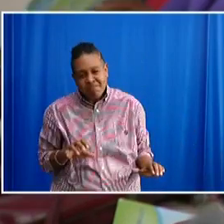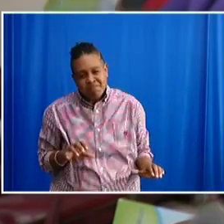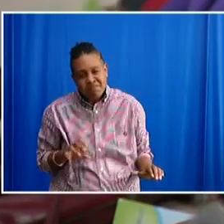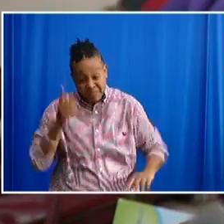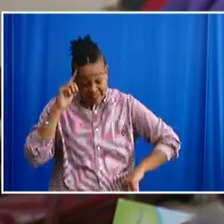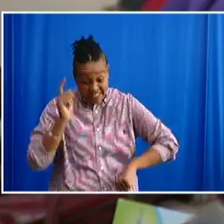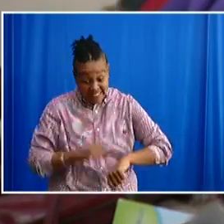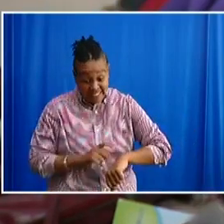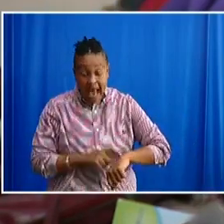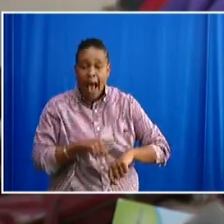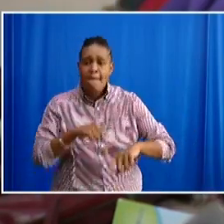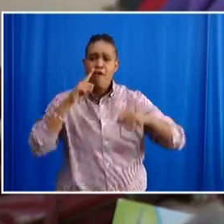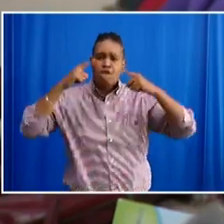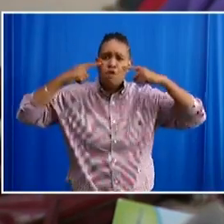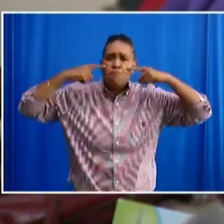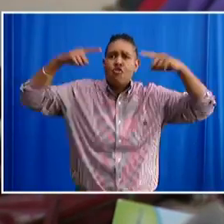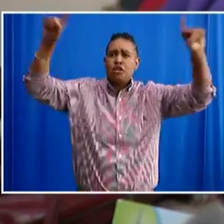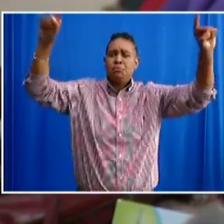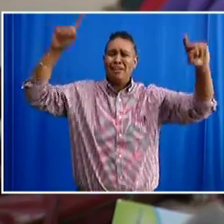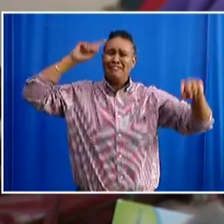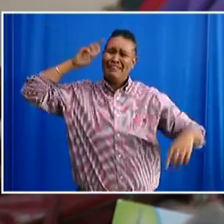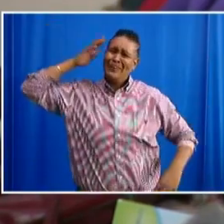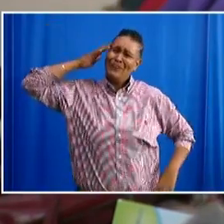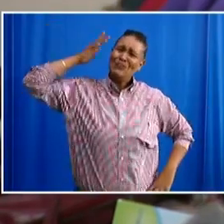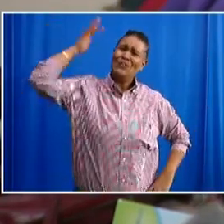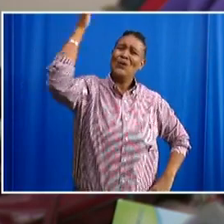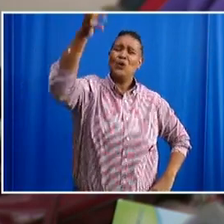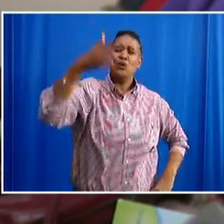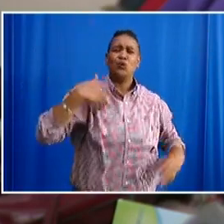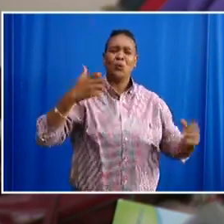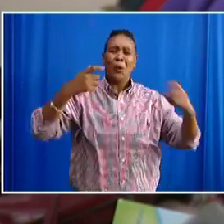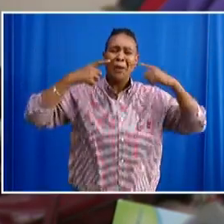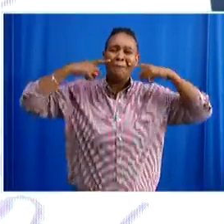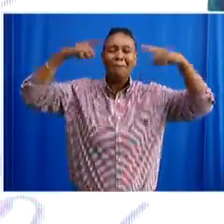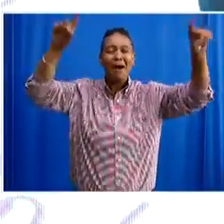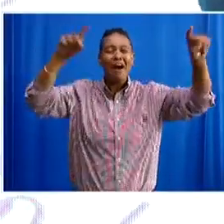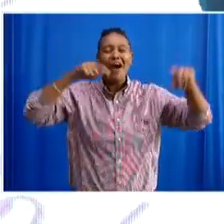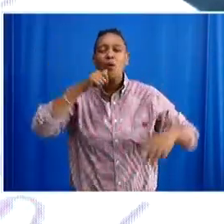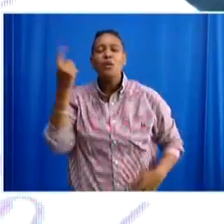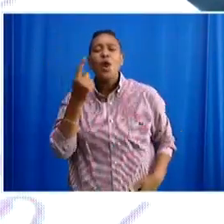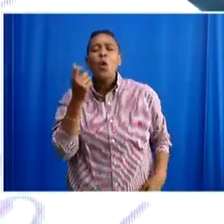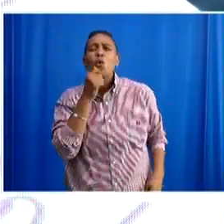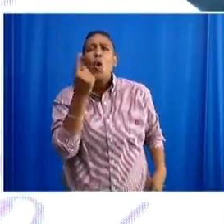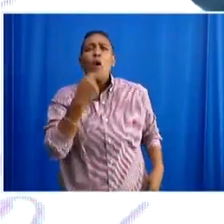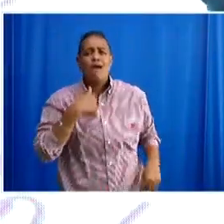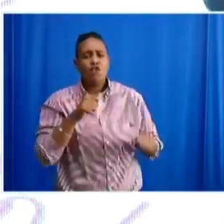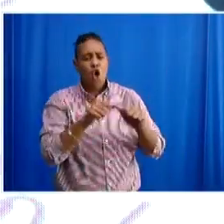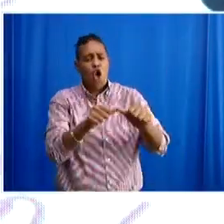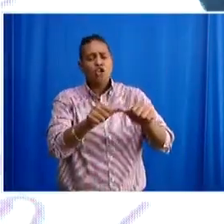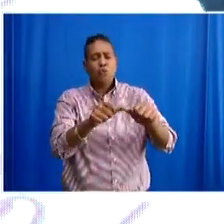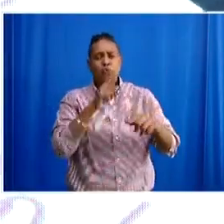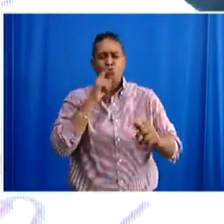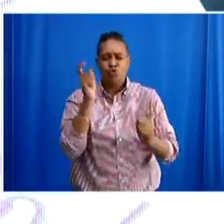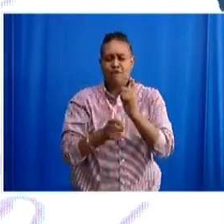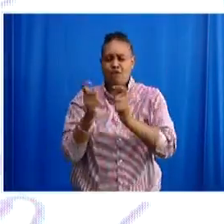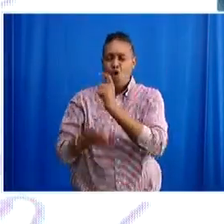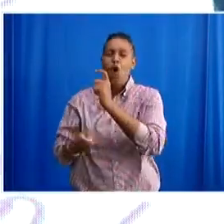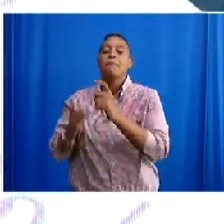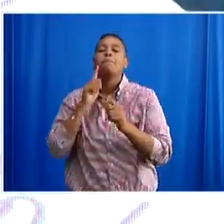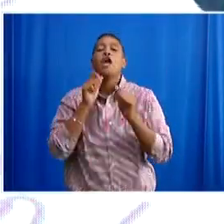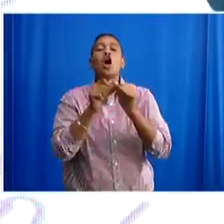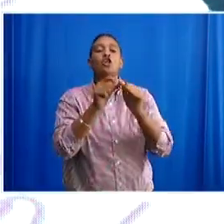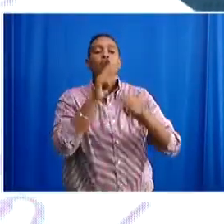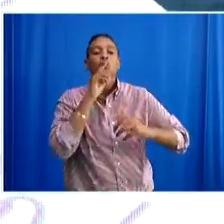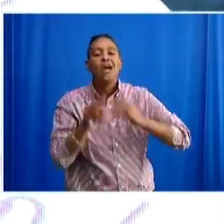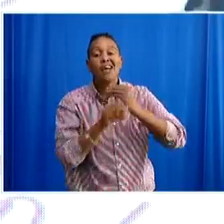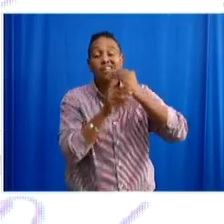have to last long into the future, not only do we have to continue the reforms and continue to